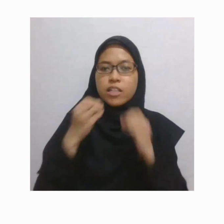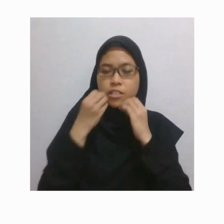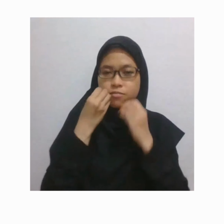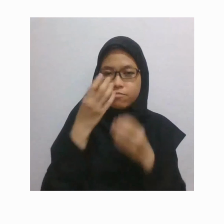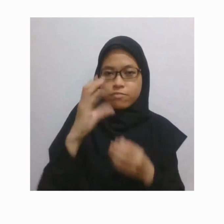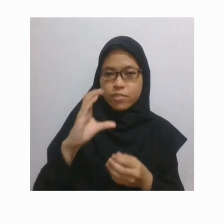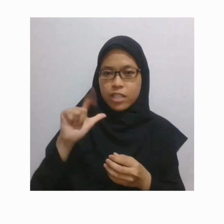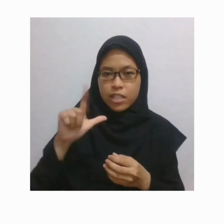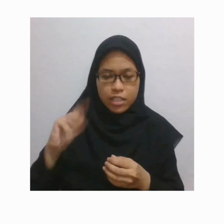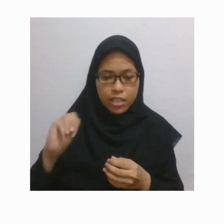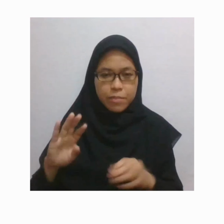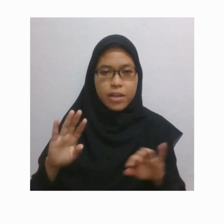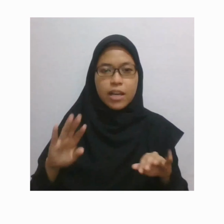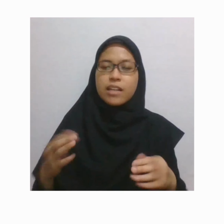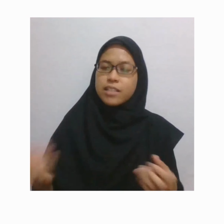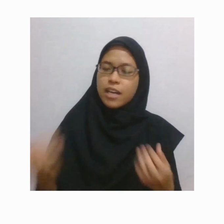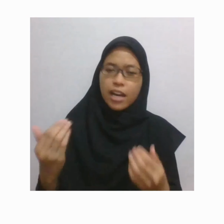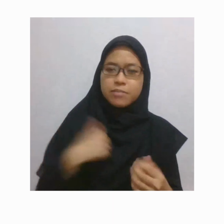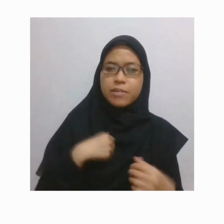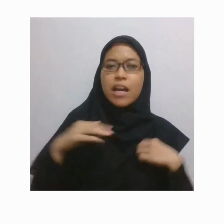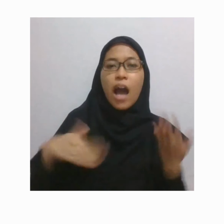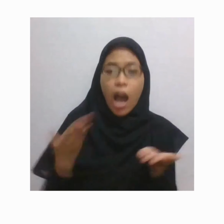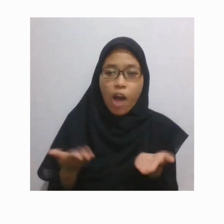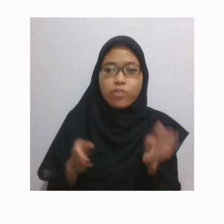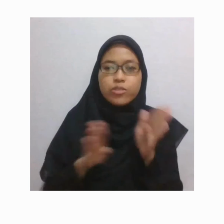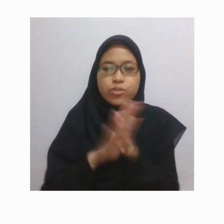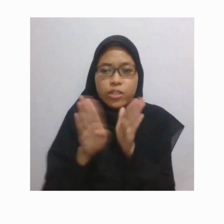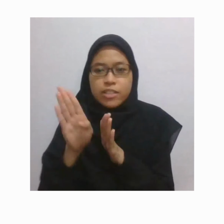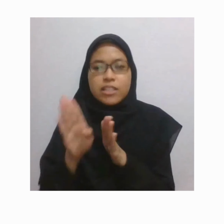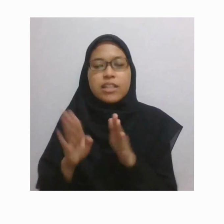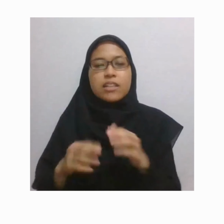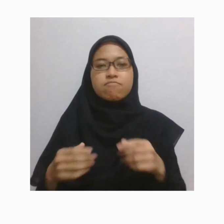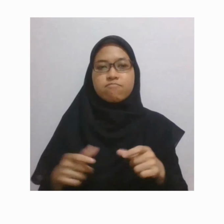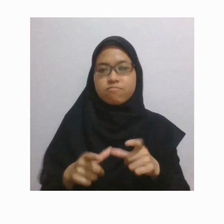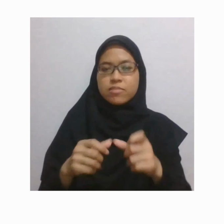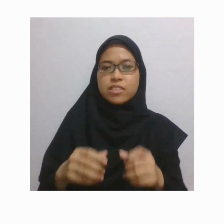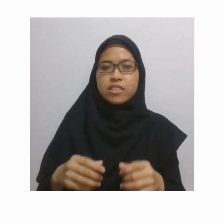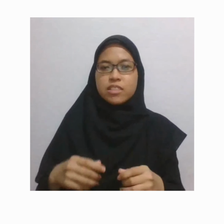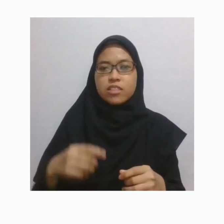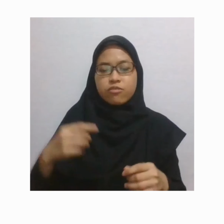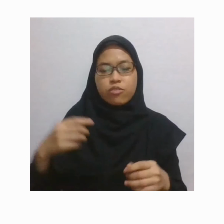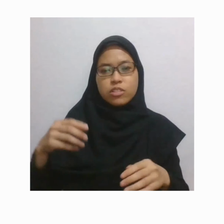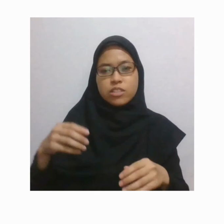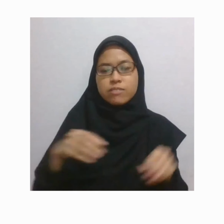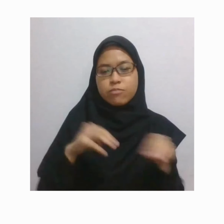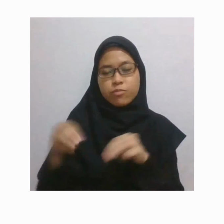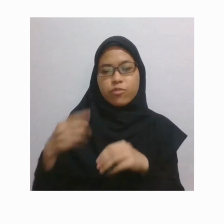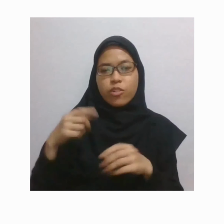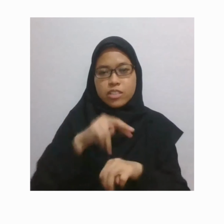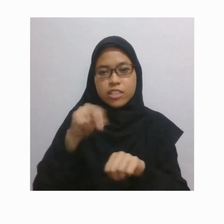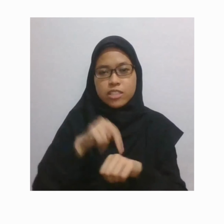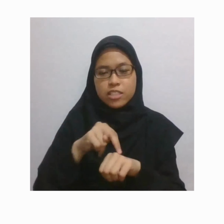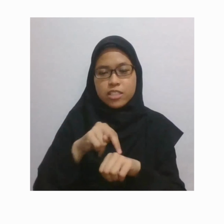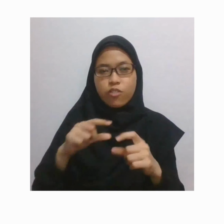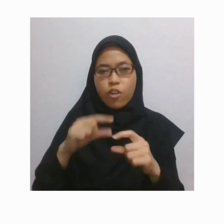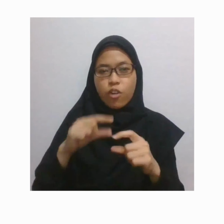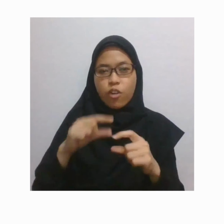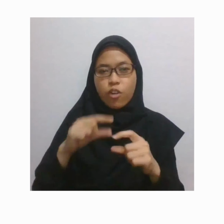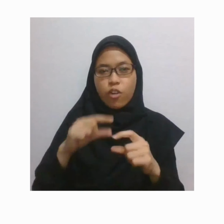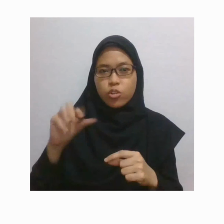on how to accelerate the action globally and within ASEAN and showed themselves alive to the risk we are taking in not managing